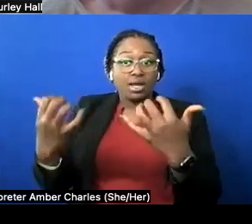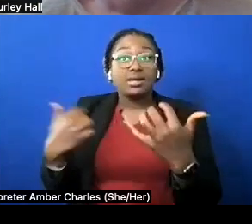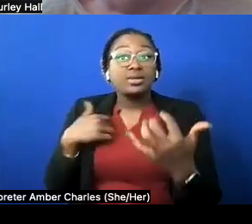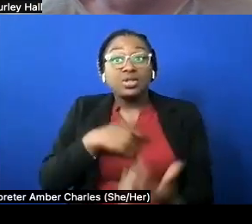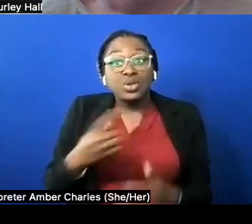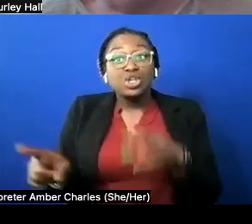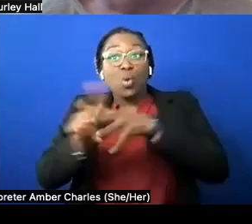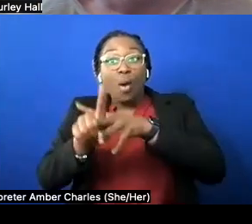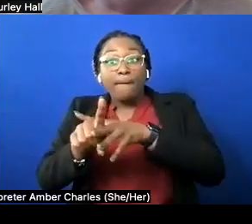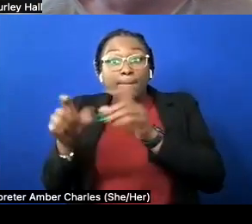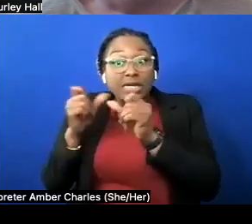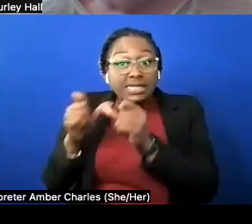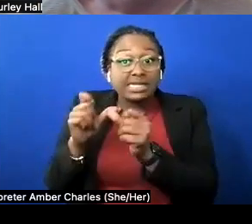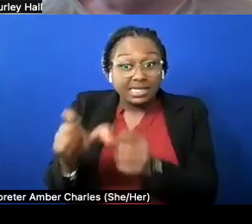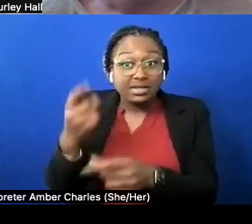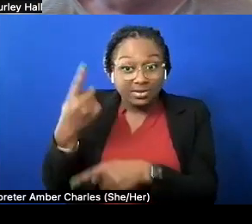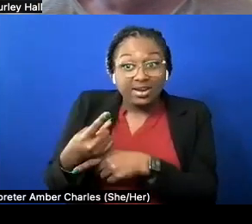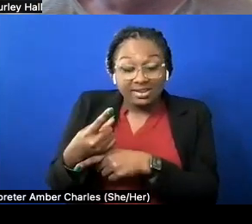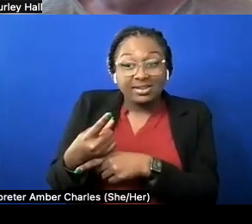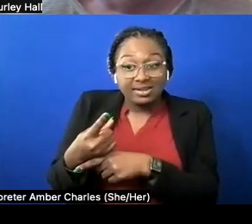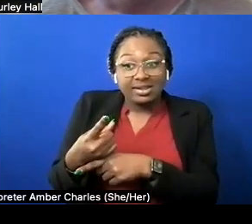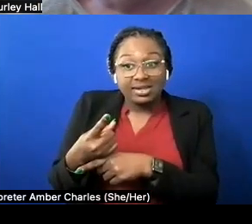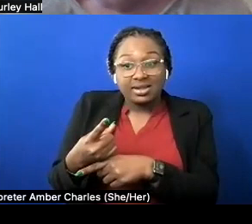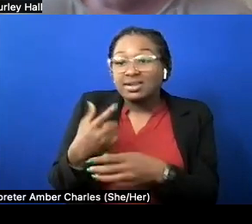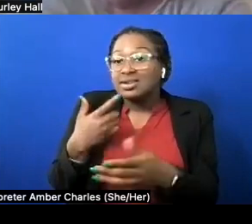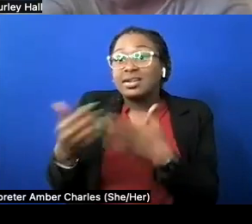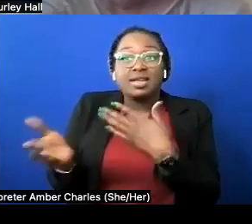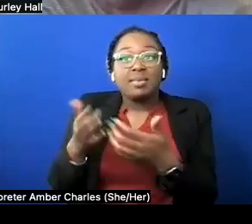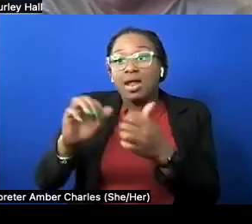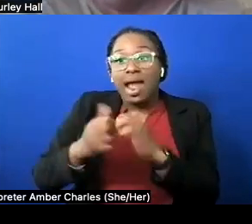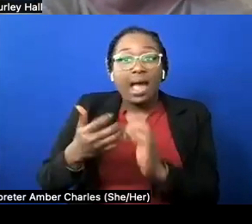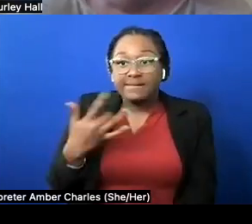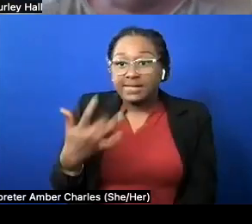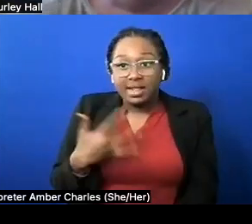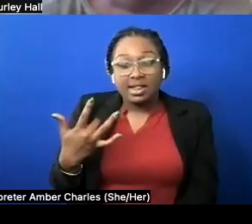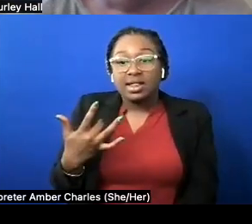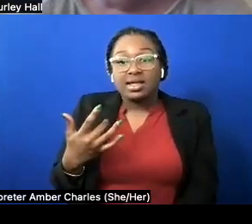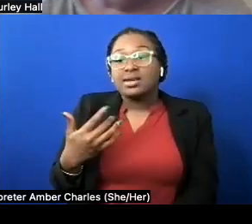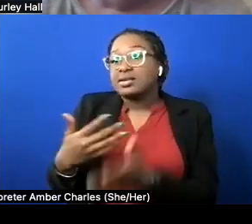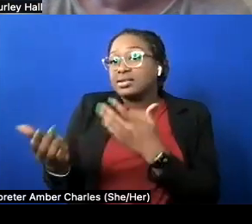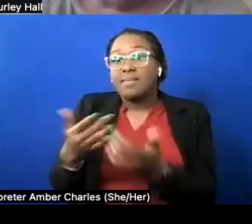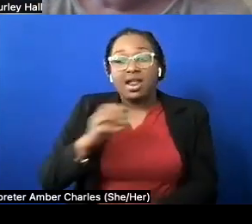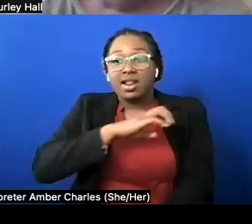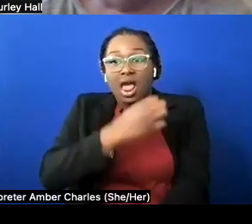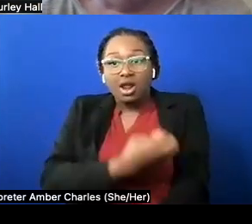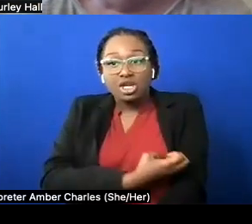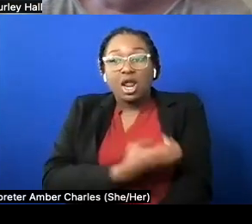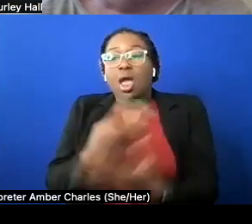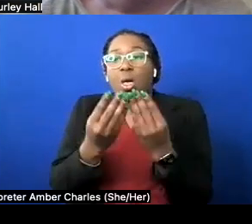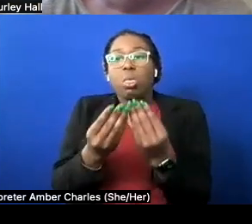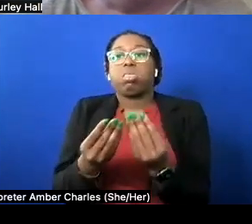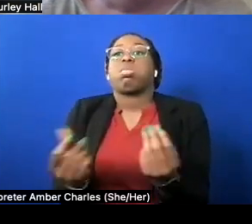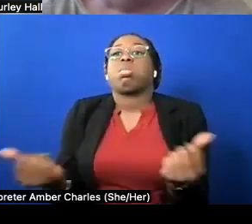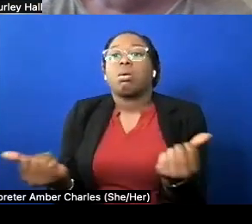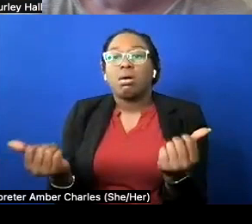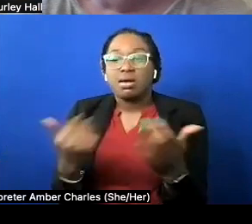we're consistent, right? Despite how we might be feeling, despite the energetic drain, despite